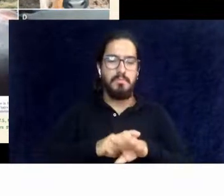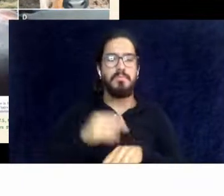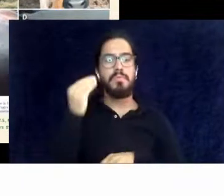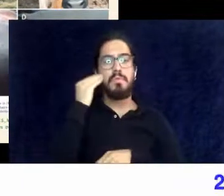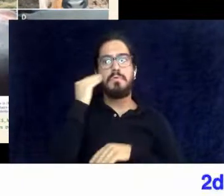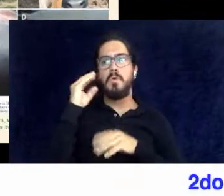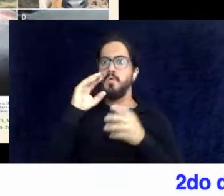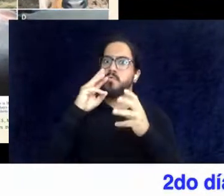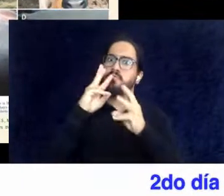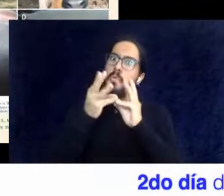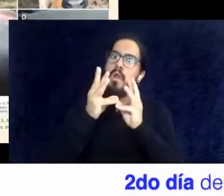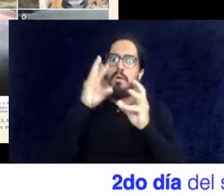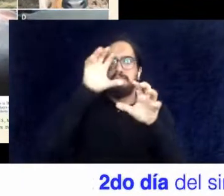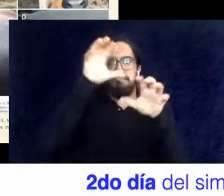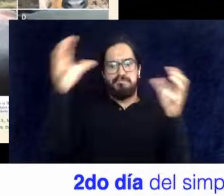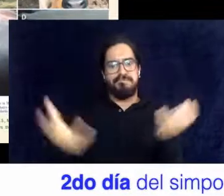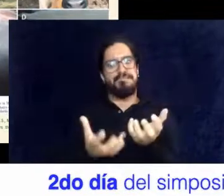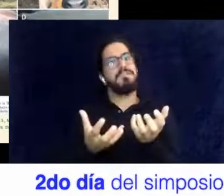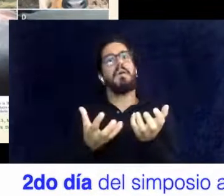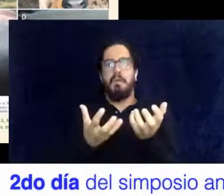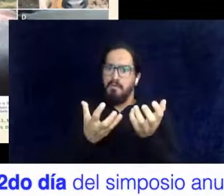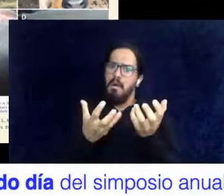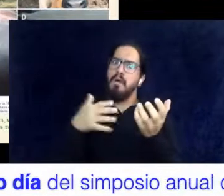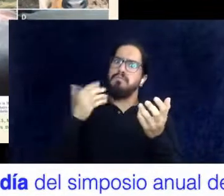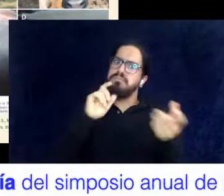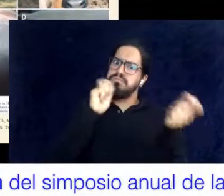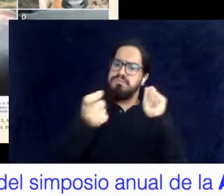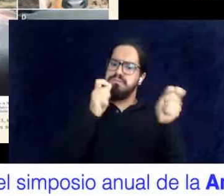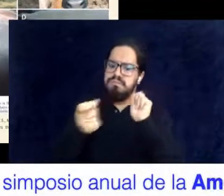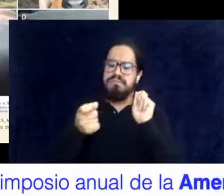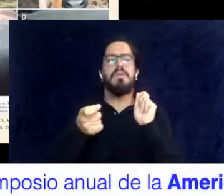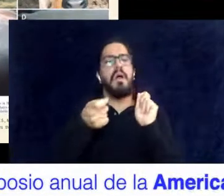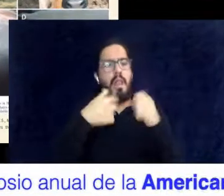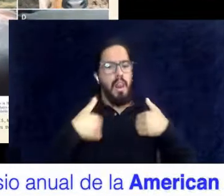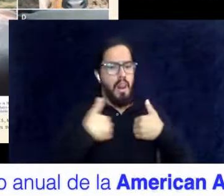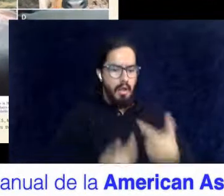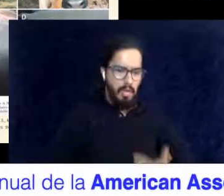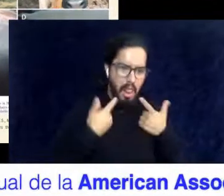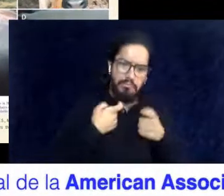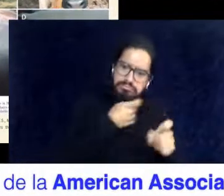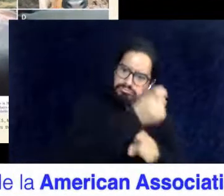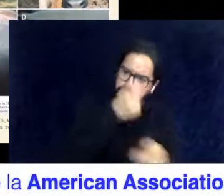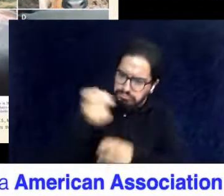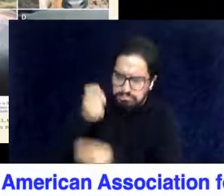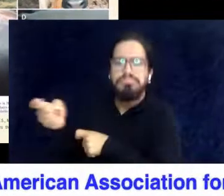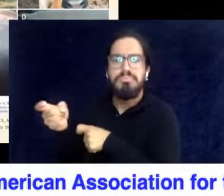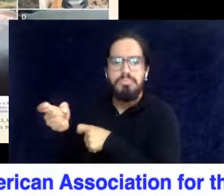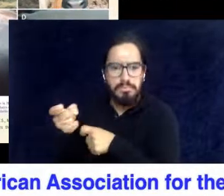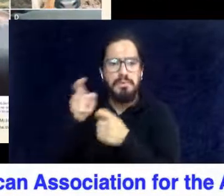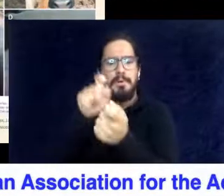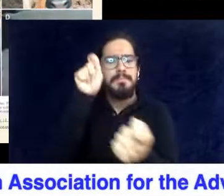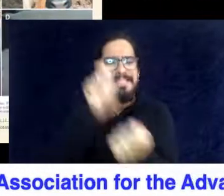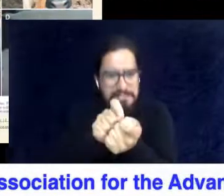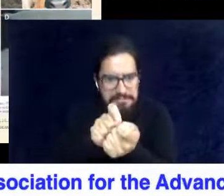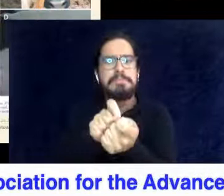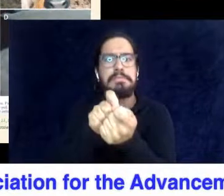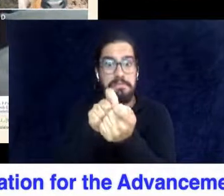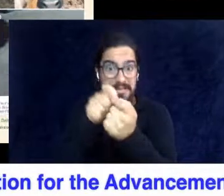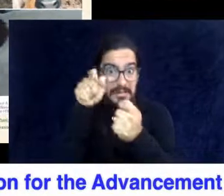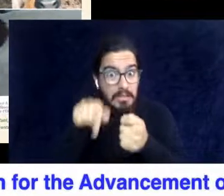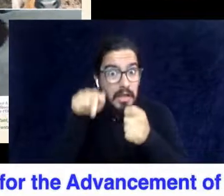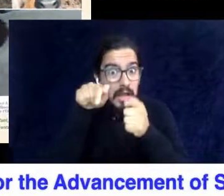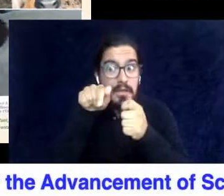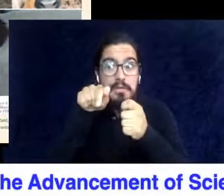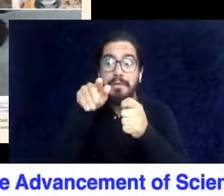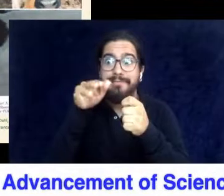has taken its toll on the world, affecting greatly animal livestock. Particularly, climate change will be key for further expansion